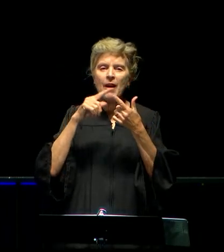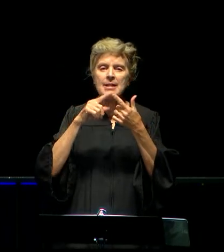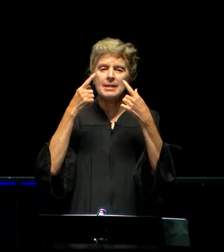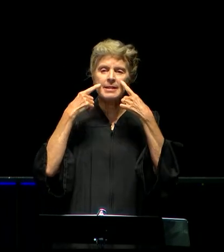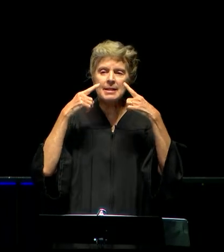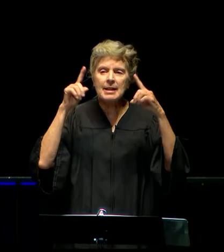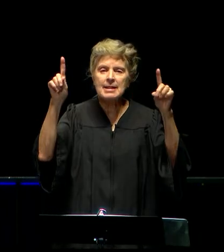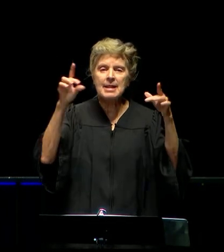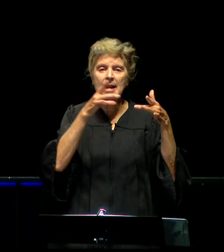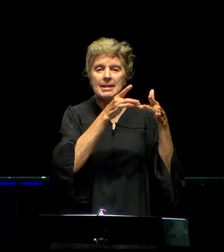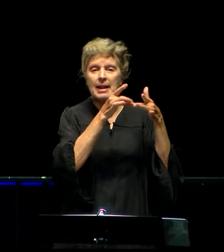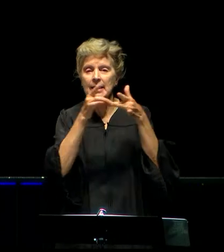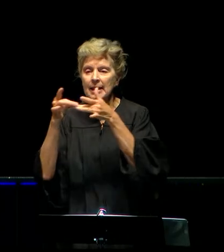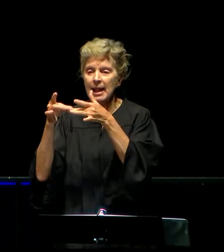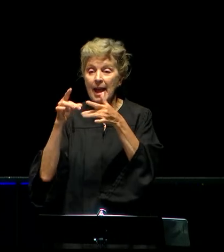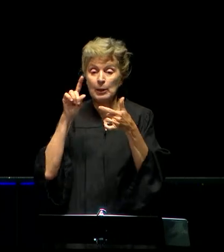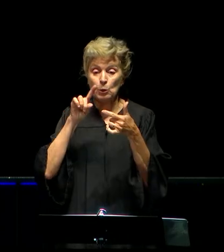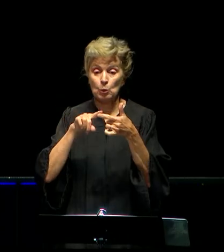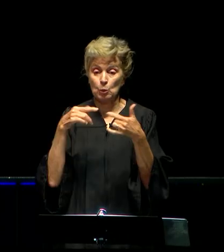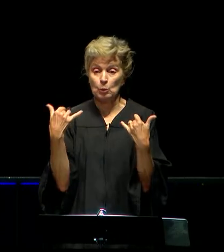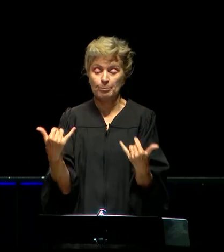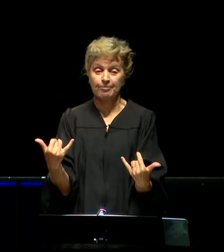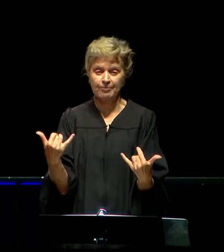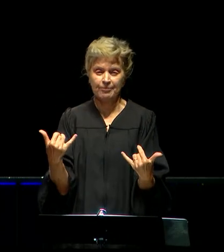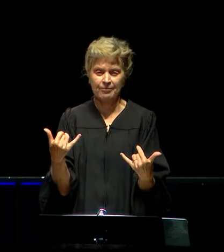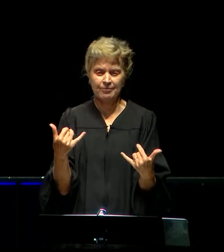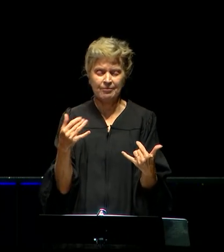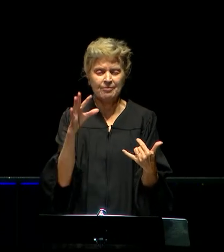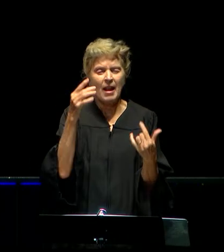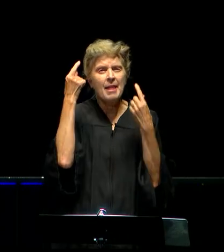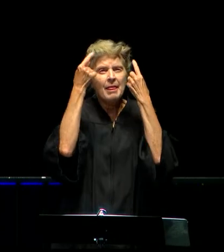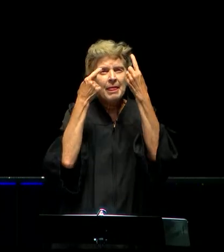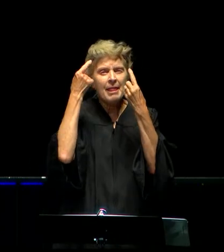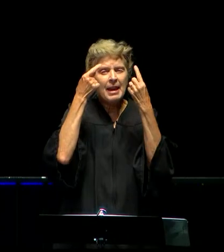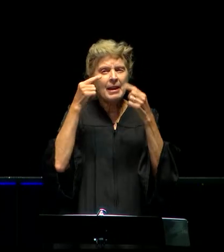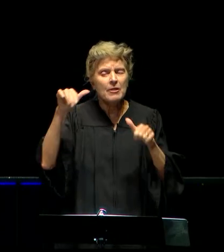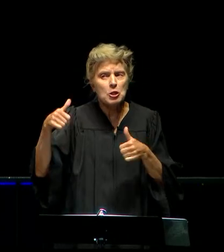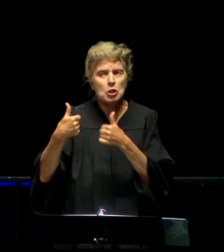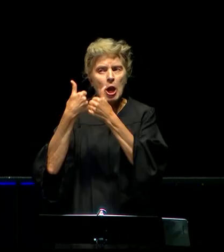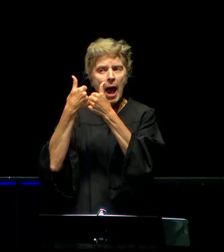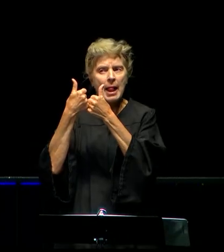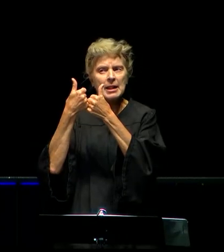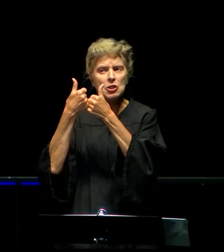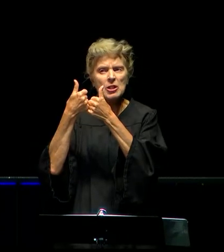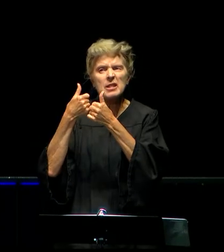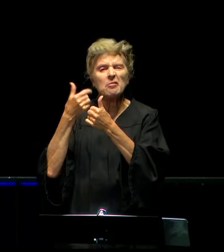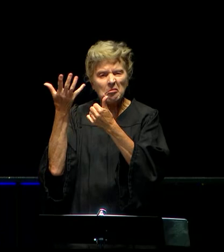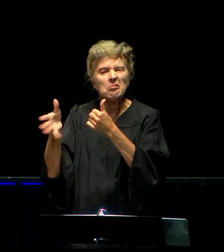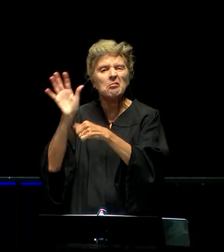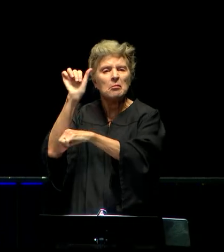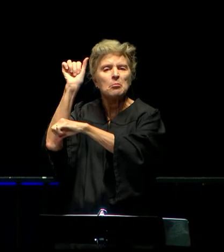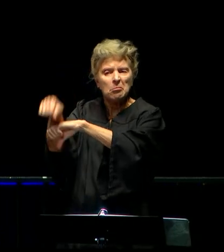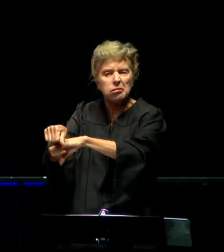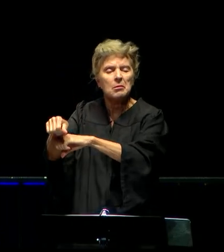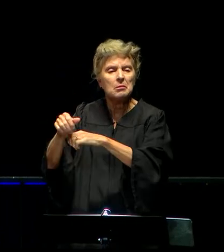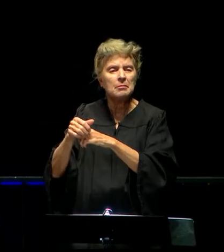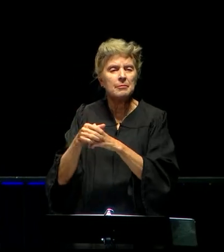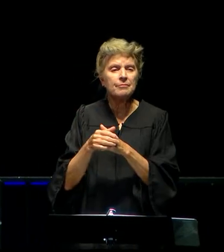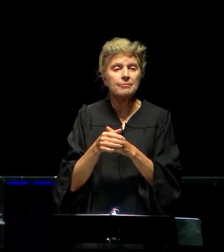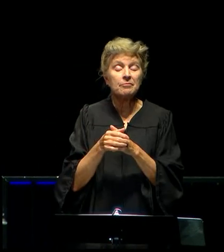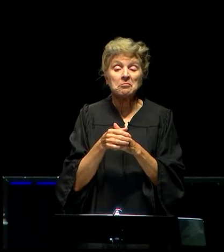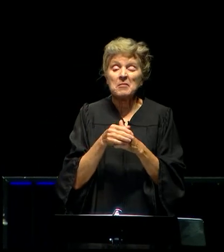this moment. Take a minute to consider the challenges that you have overcome. Endless